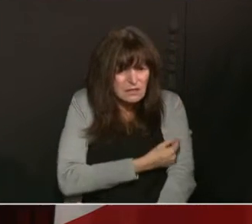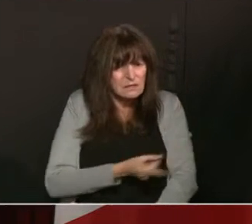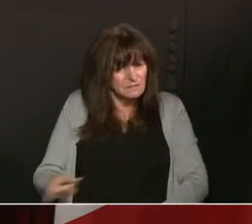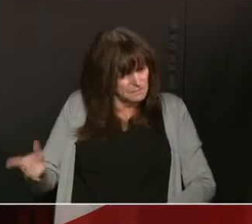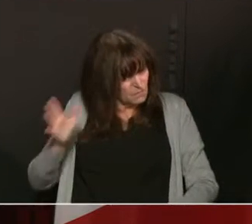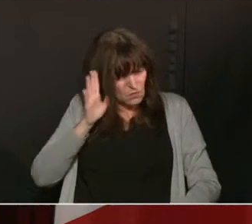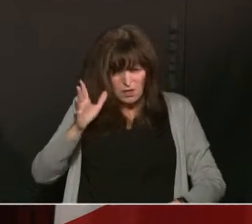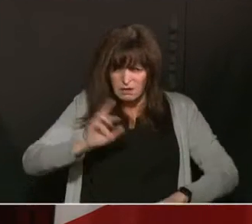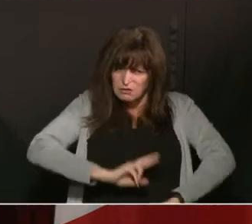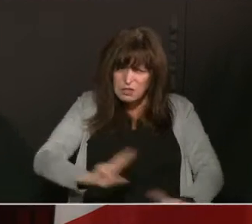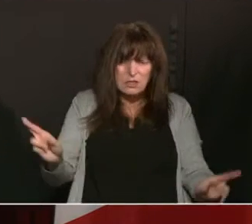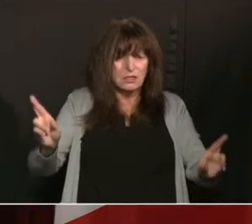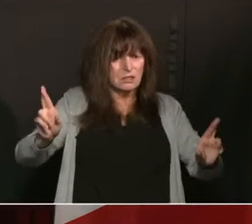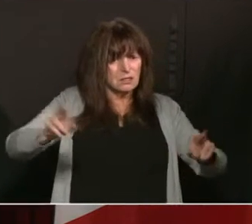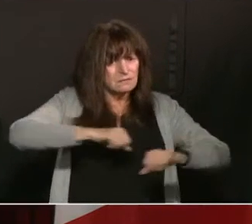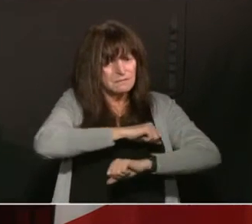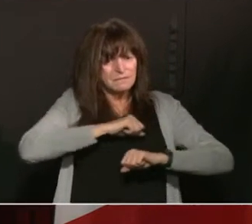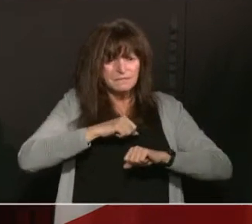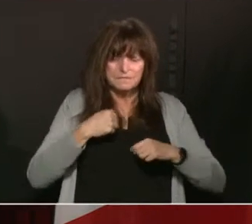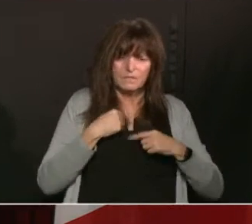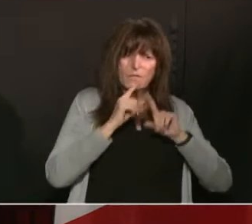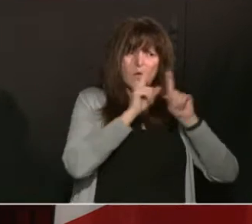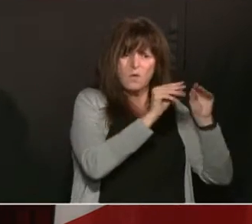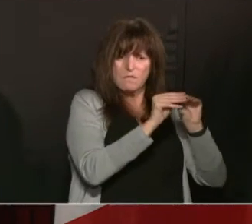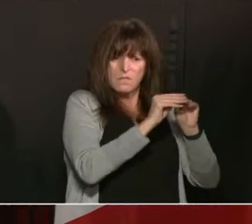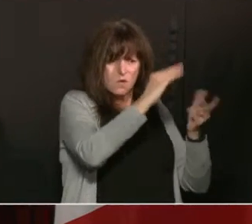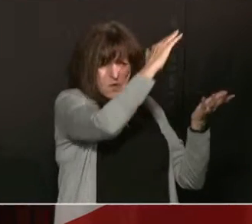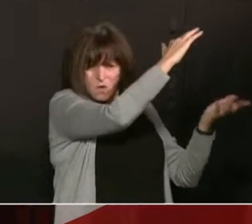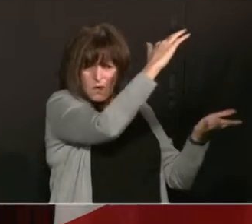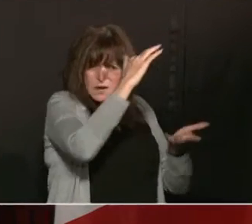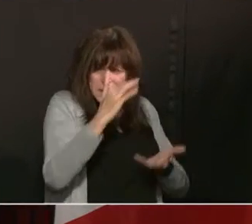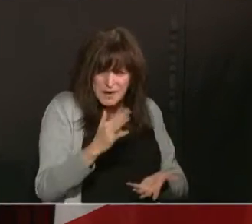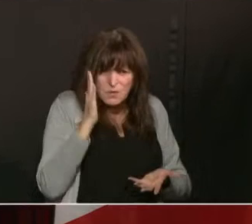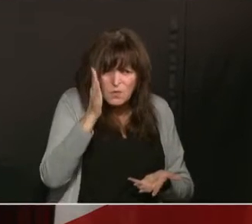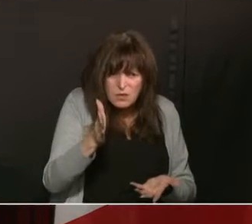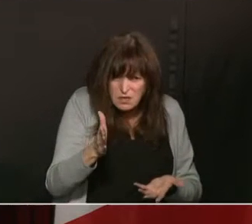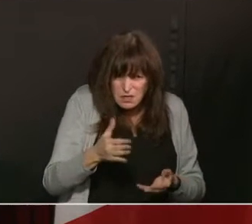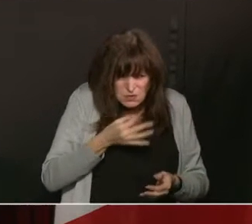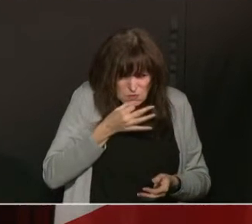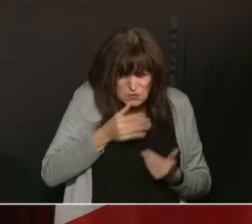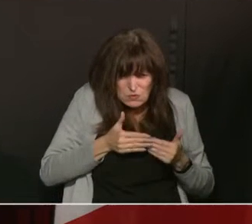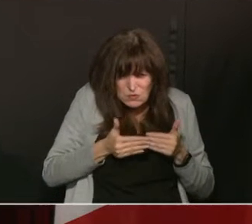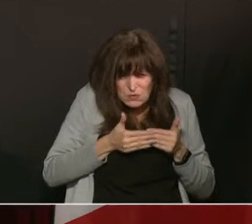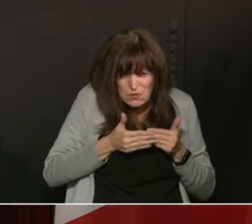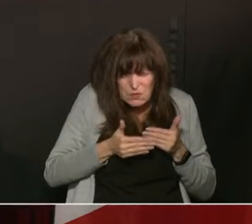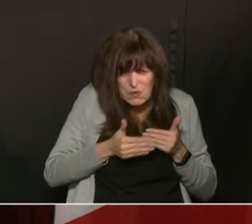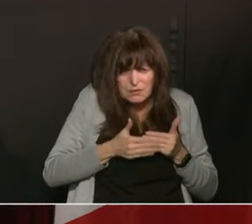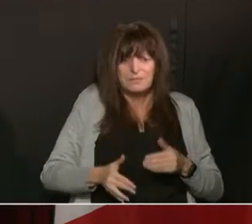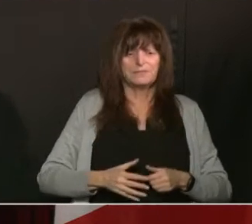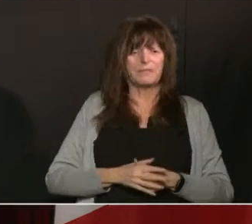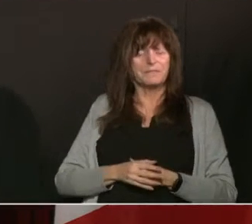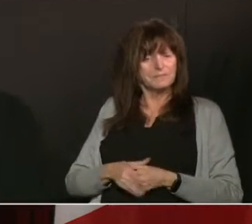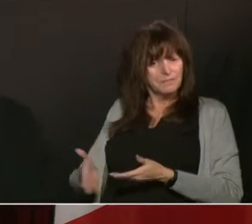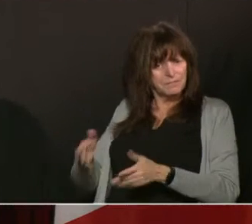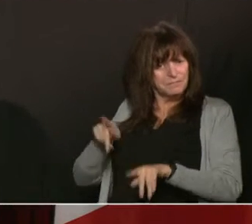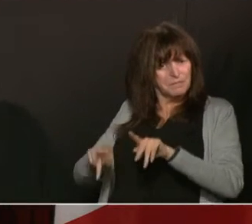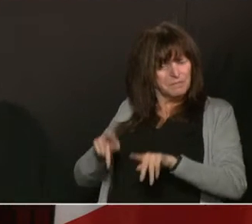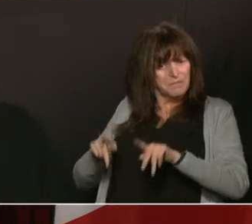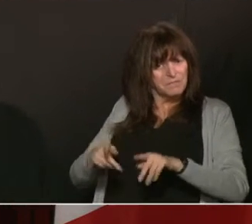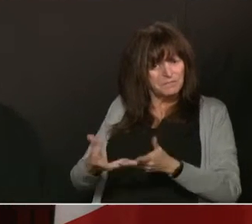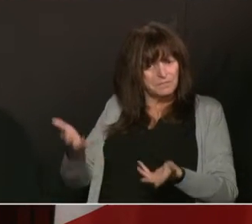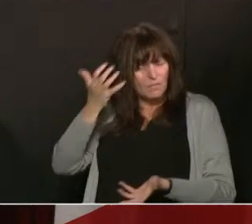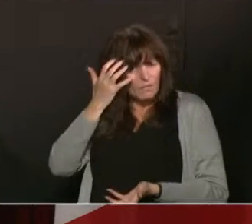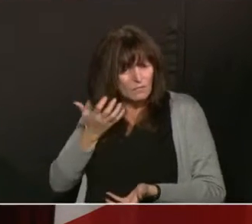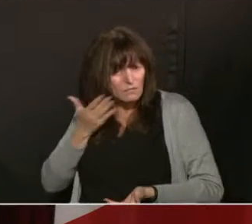I do want to address that if anyone's immune suppressed or at a transplant clinic, they may be able to get vaccinated through